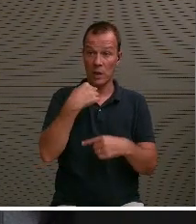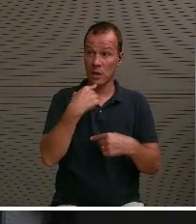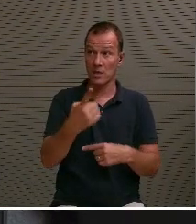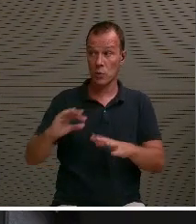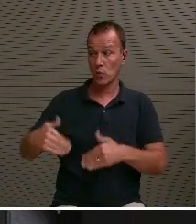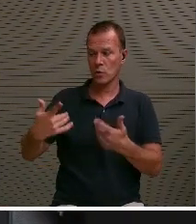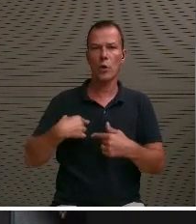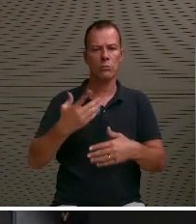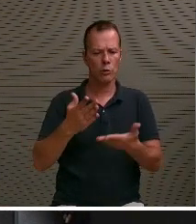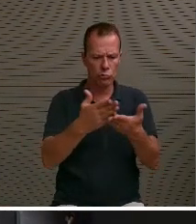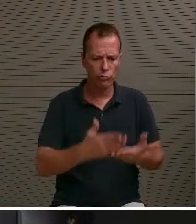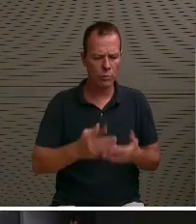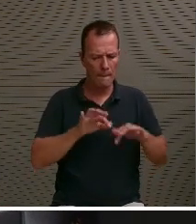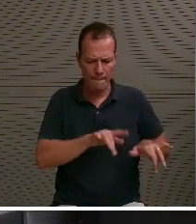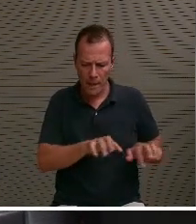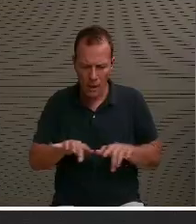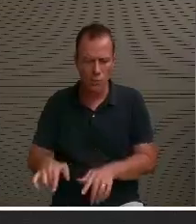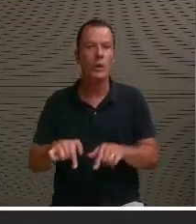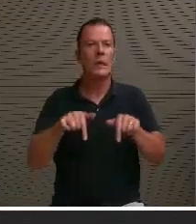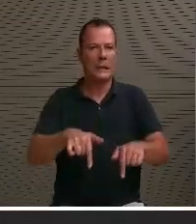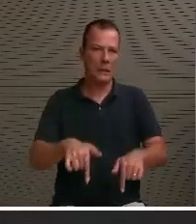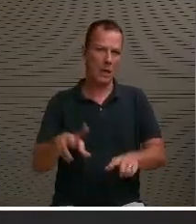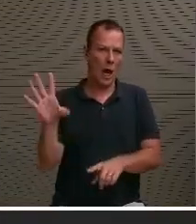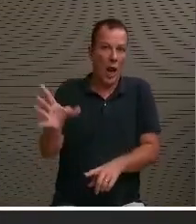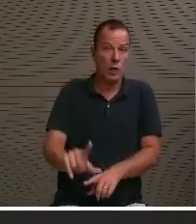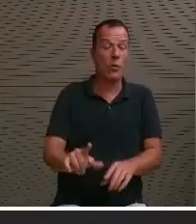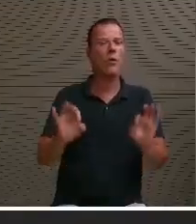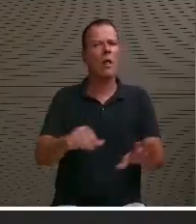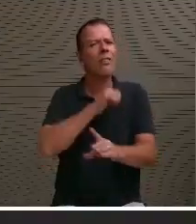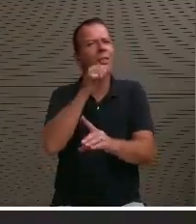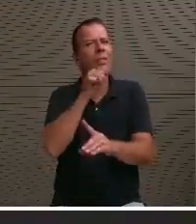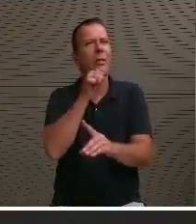conservatory here in Lisbon, and I've always been very involved to music.